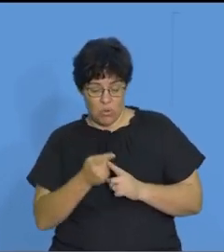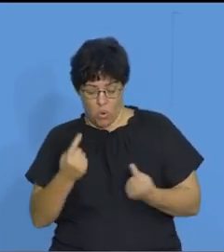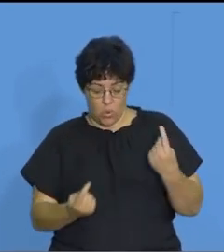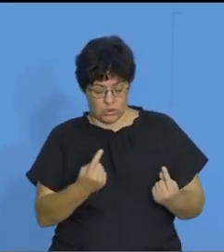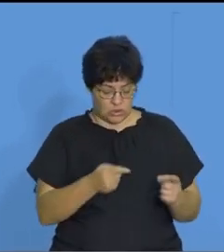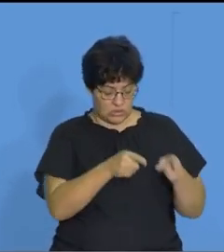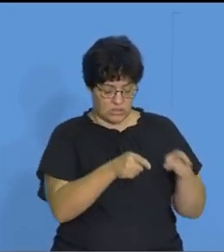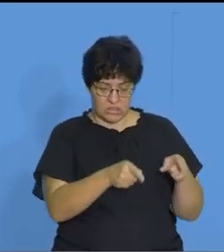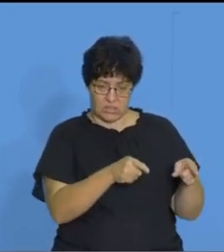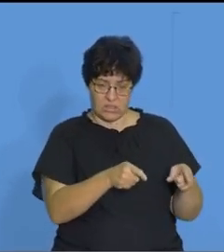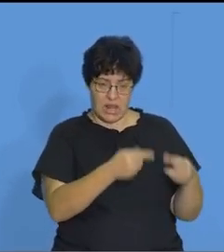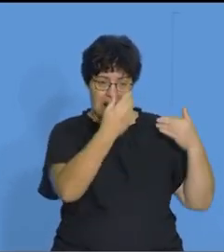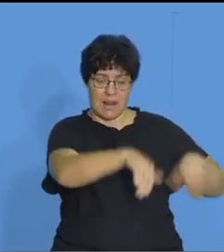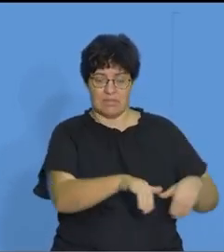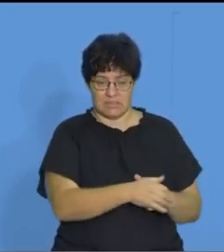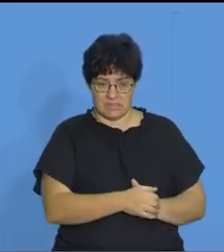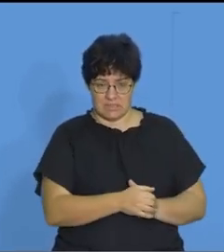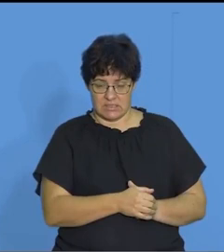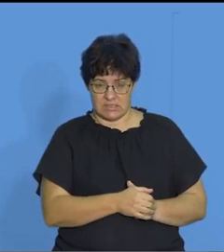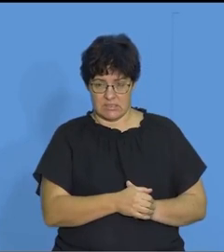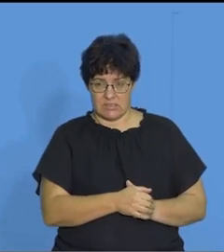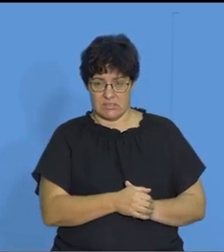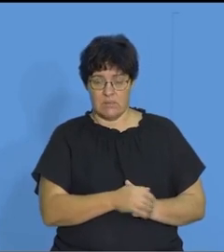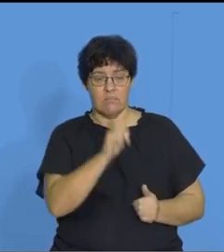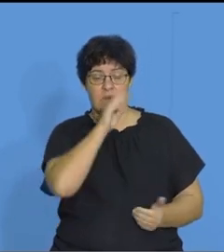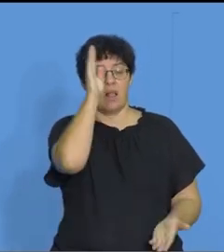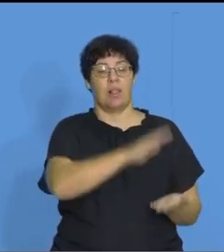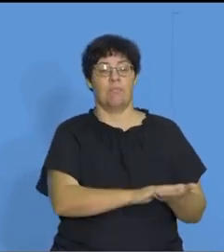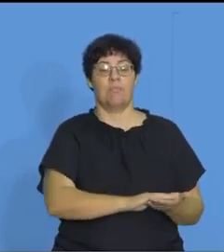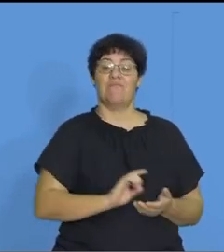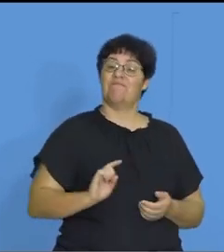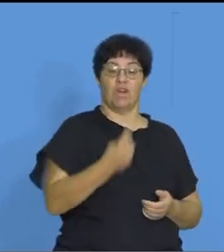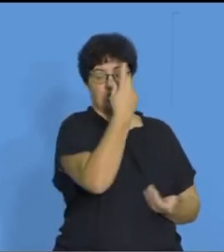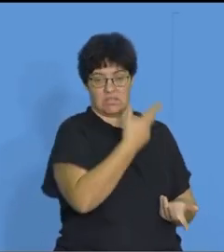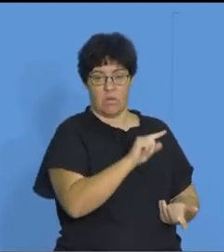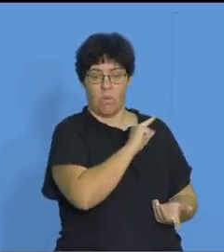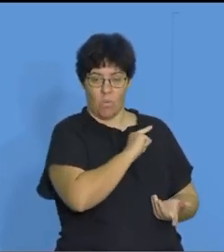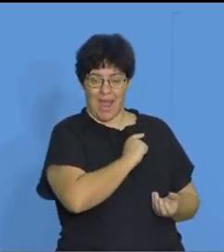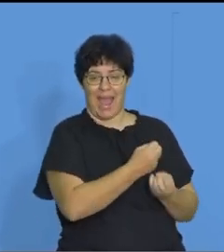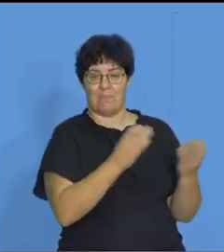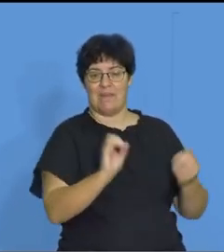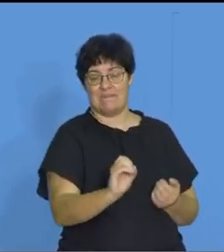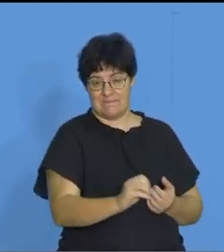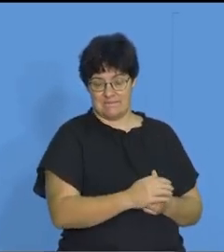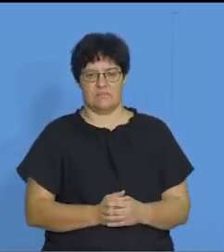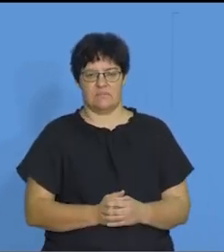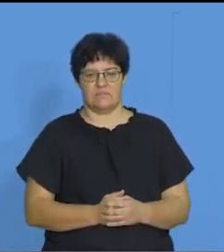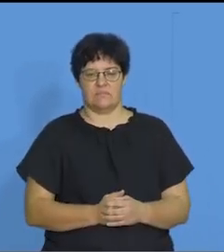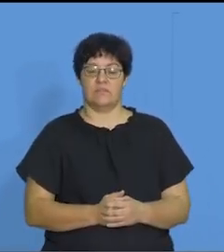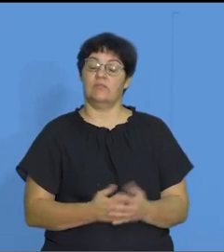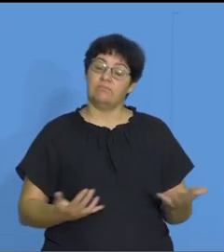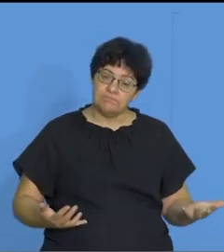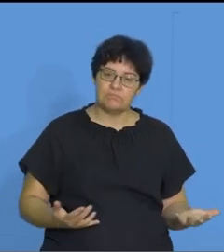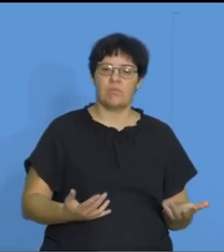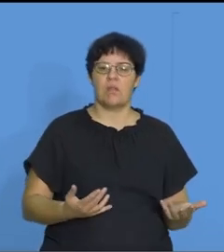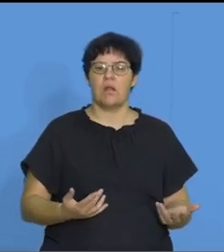substances actually is the limiting reagent? Which one will get used up earlier because of the quantities that we have? So